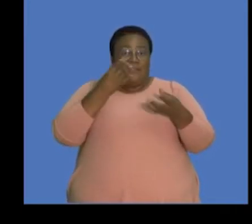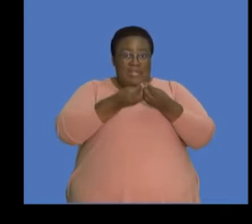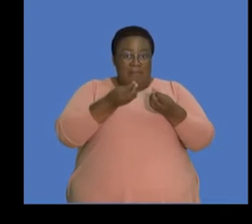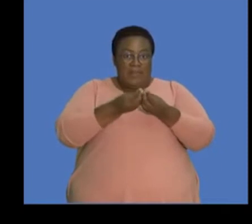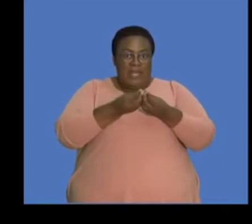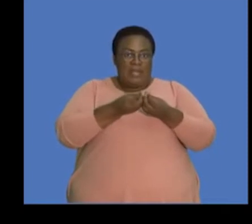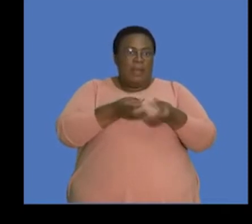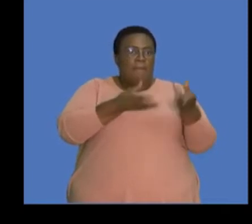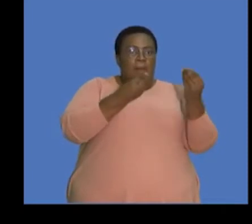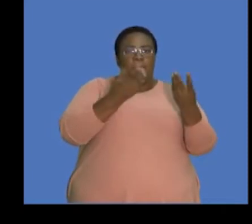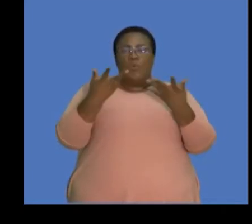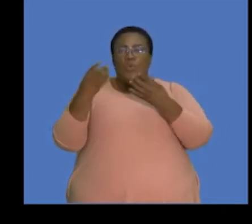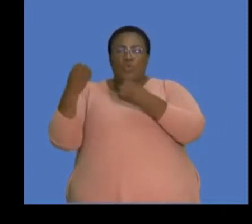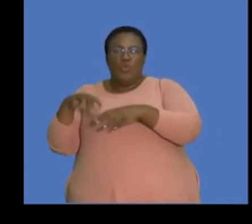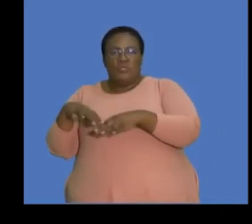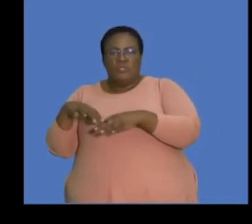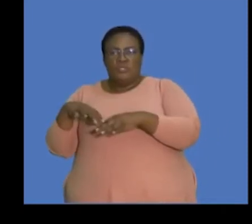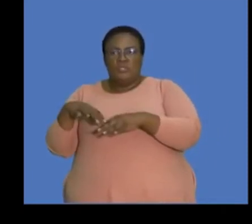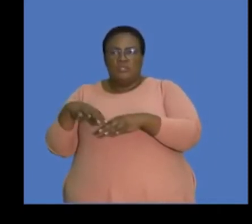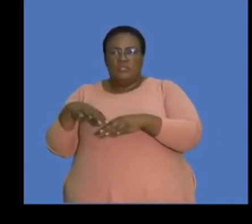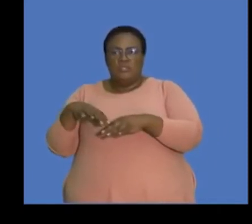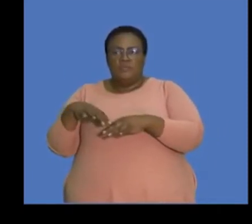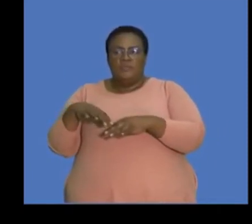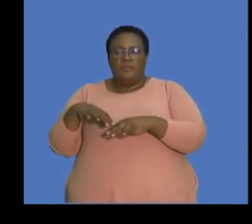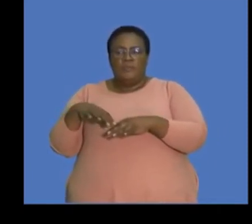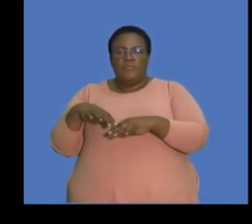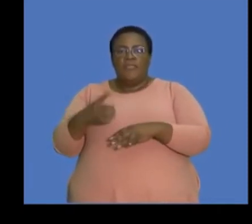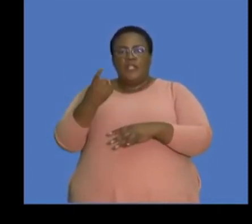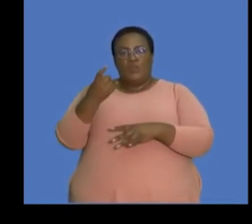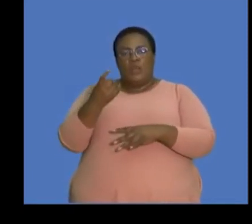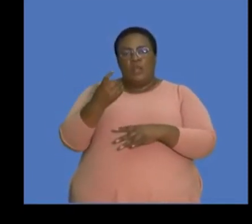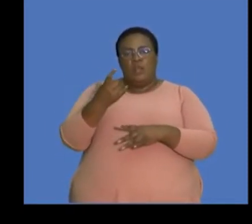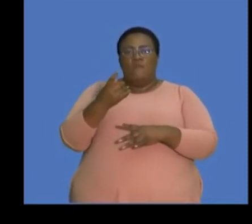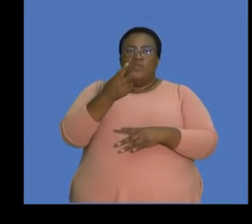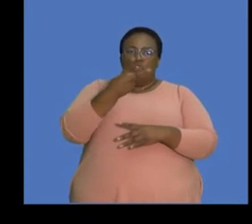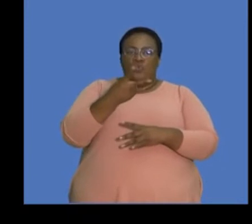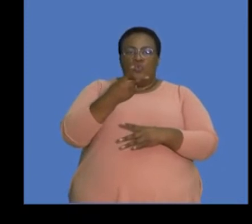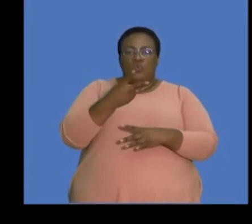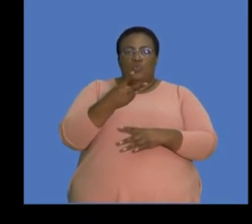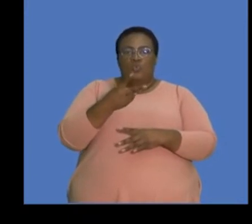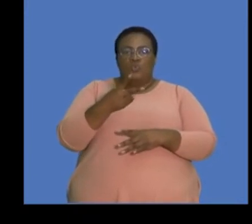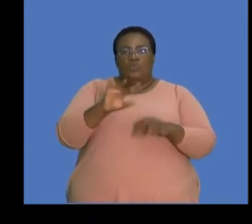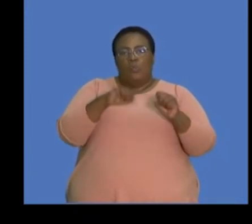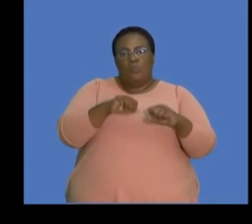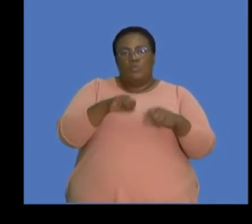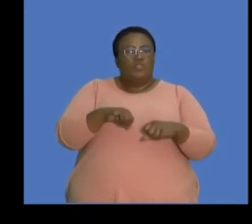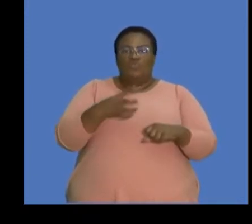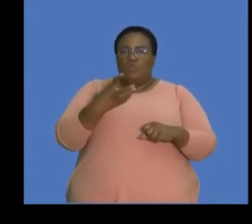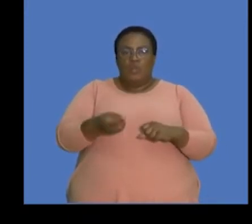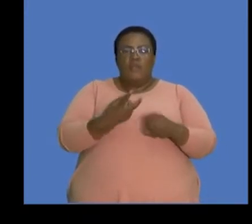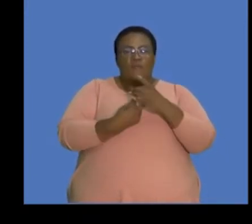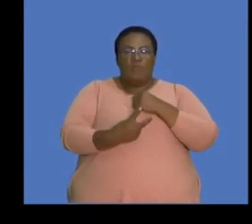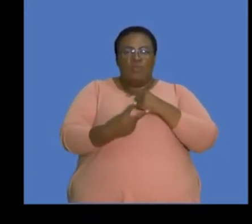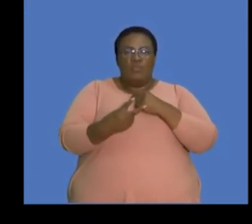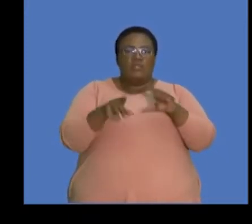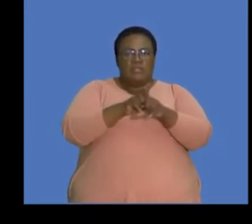gains or loses, so this is one of the two possibilities. We do not have both of them